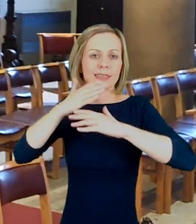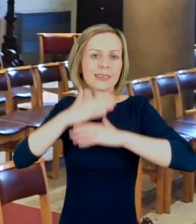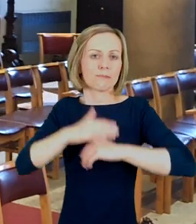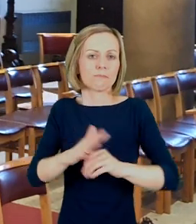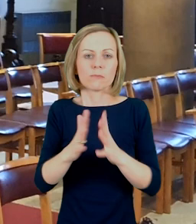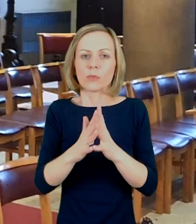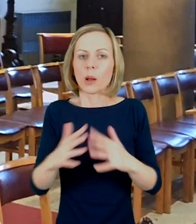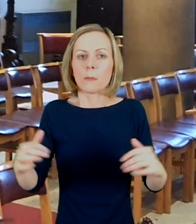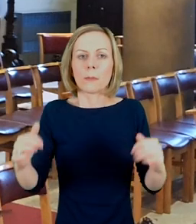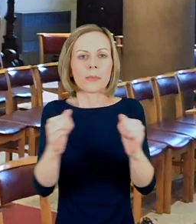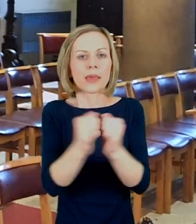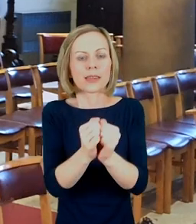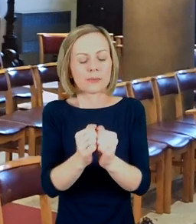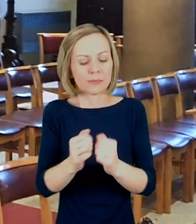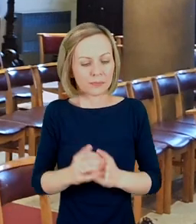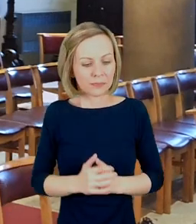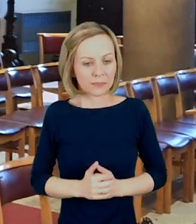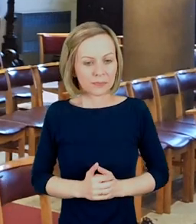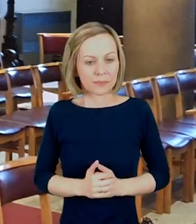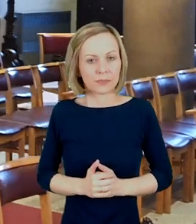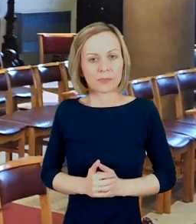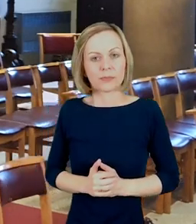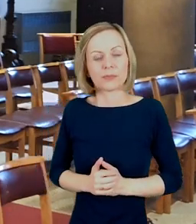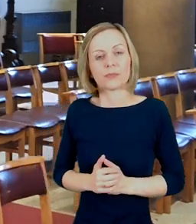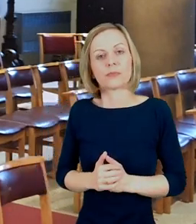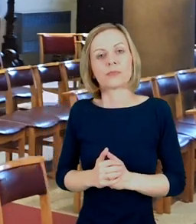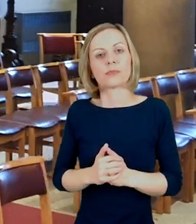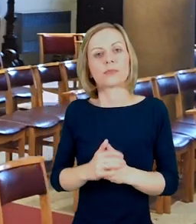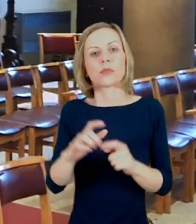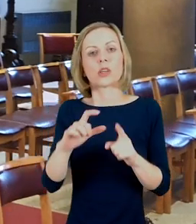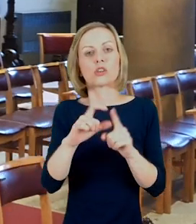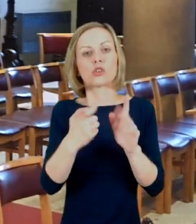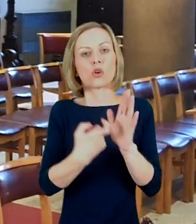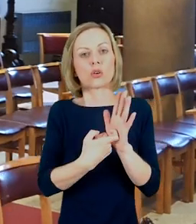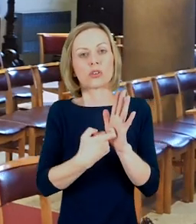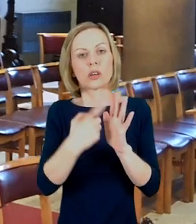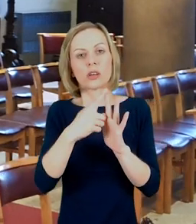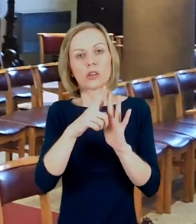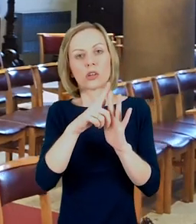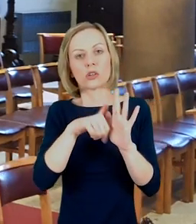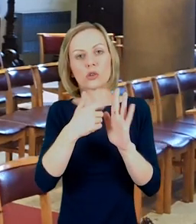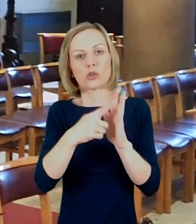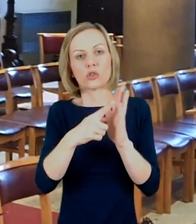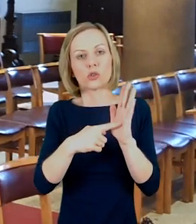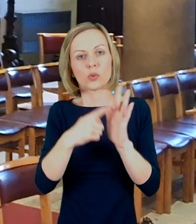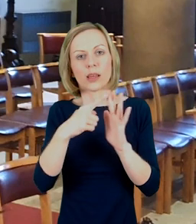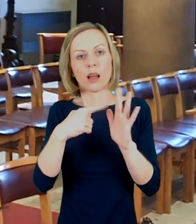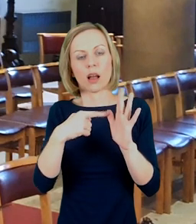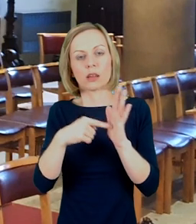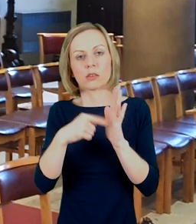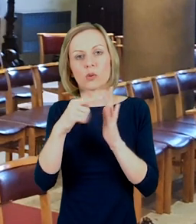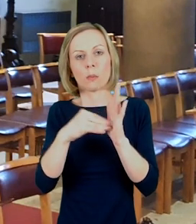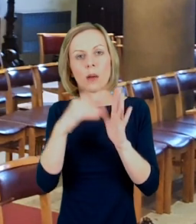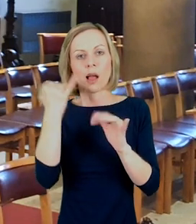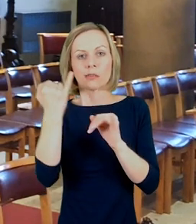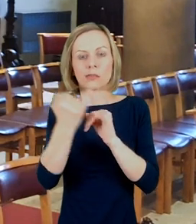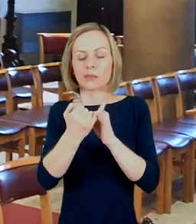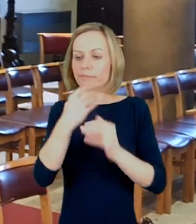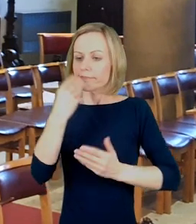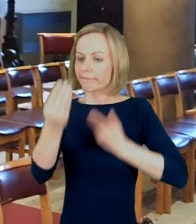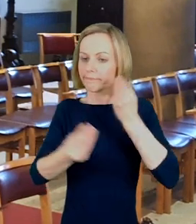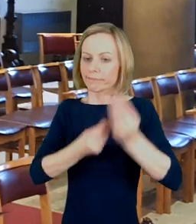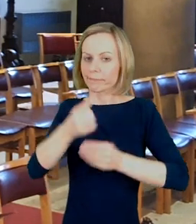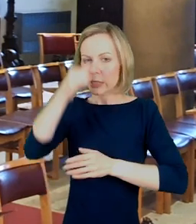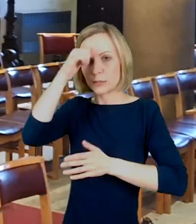Amen. Now, Dr. Julia Tomas is now going to share her experience of